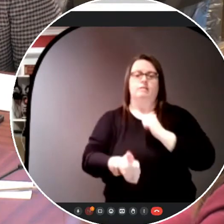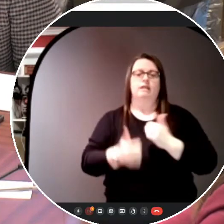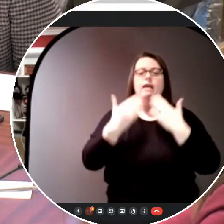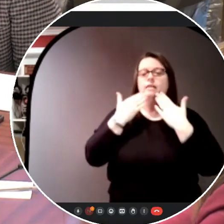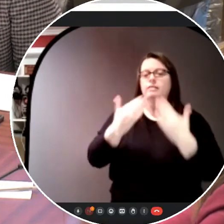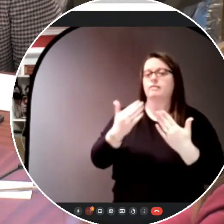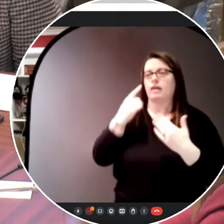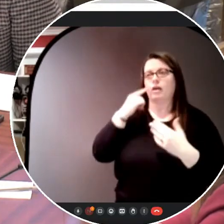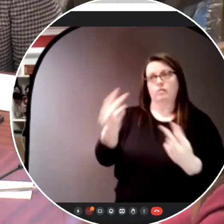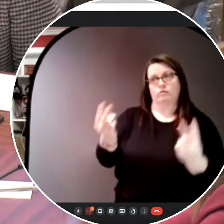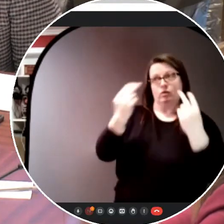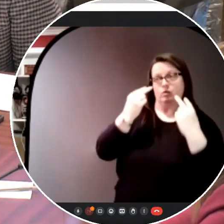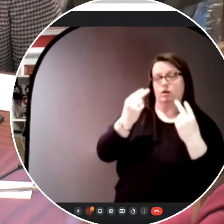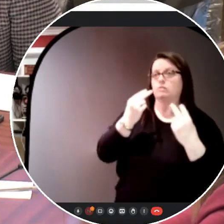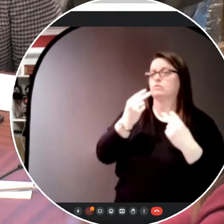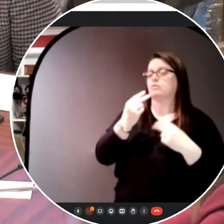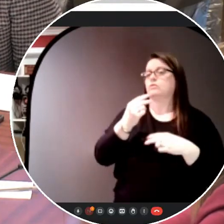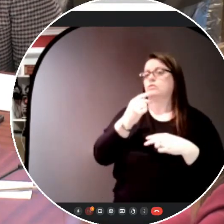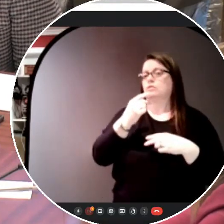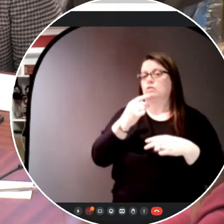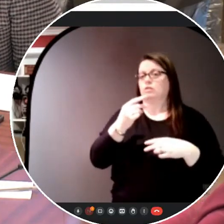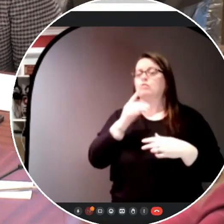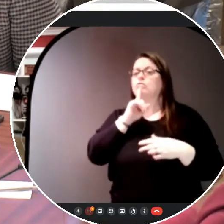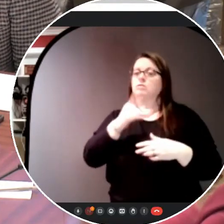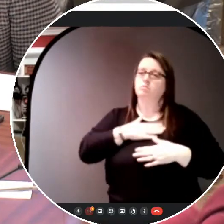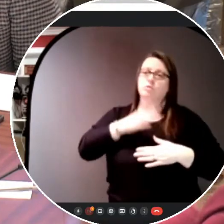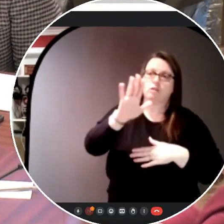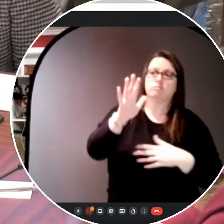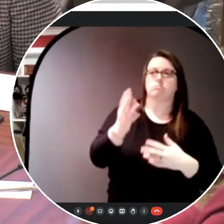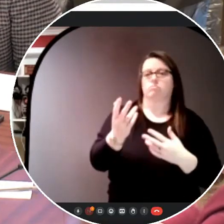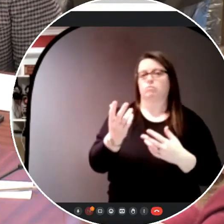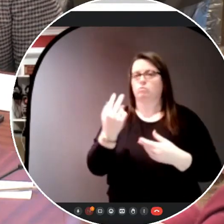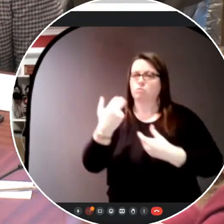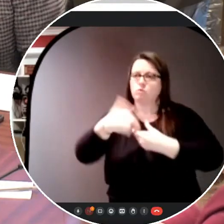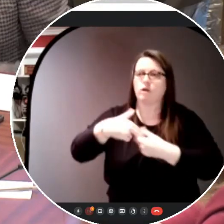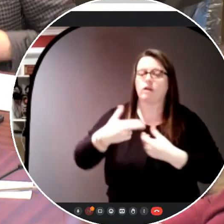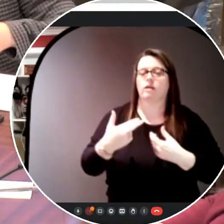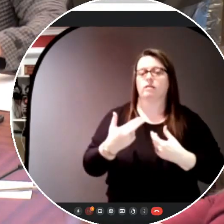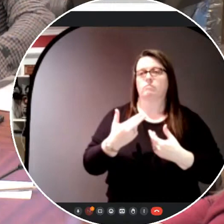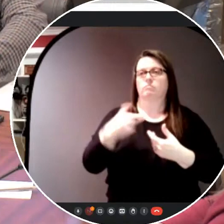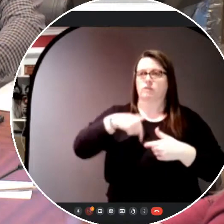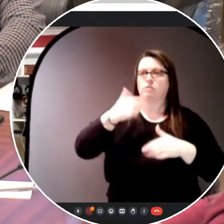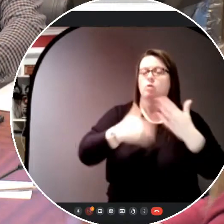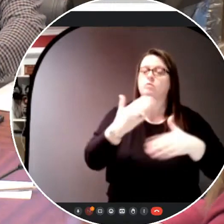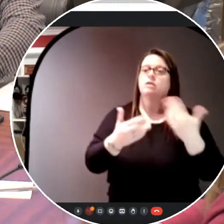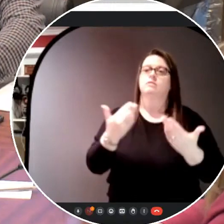today. We really appreciate your participation in the process, and everyone have a wonderful day.